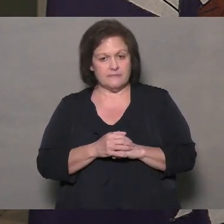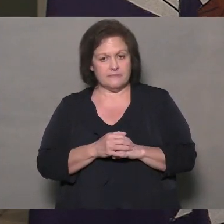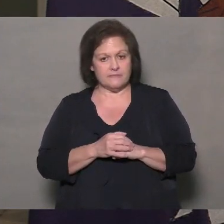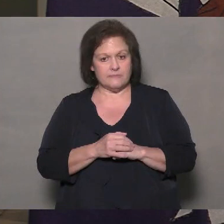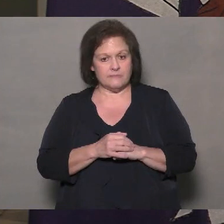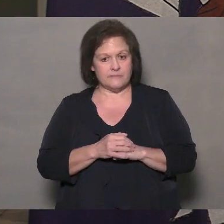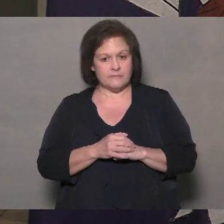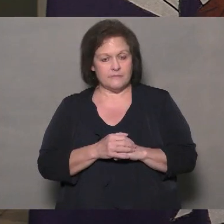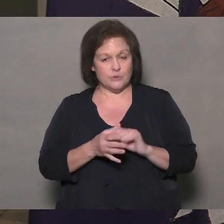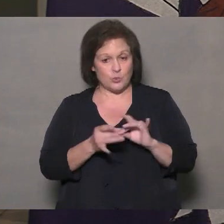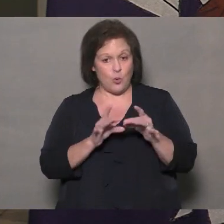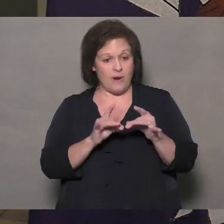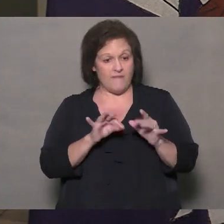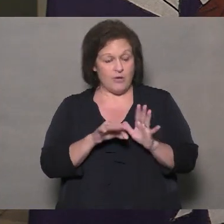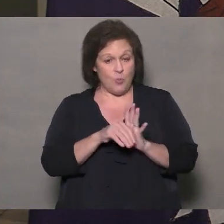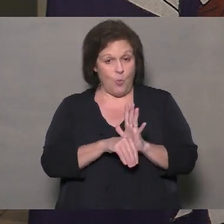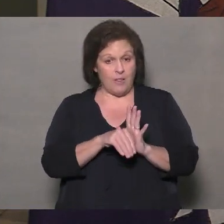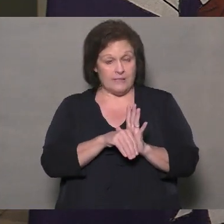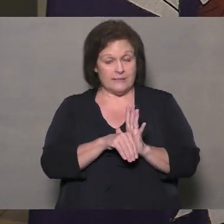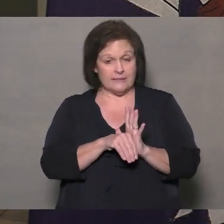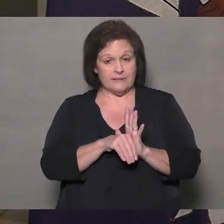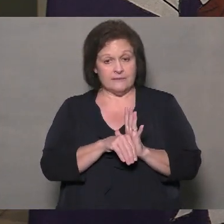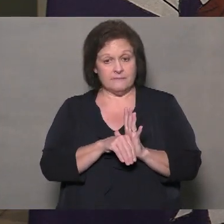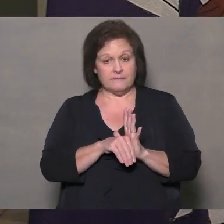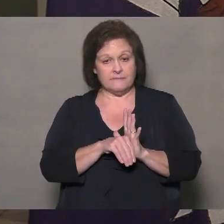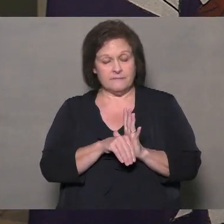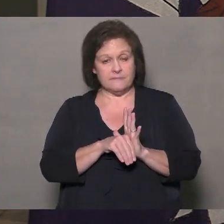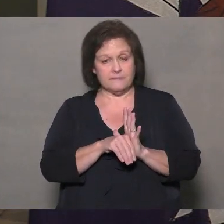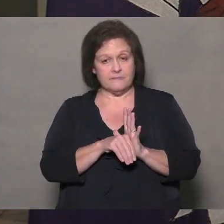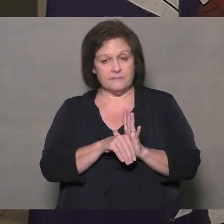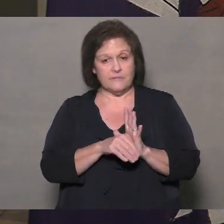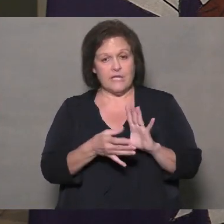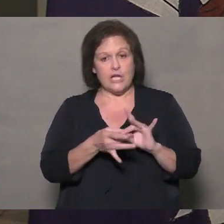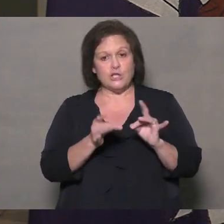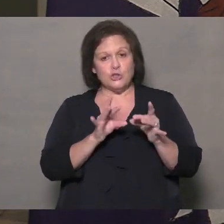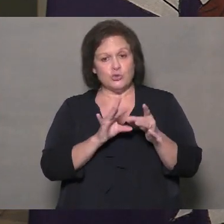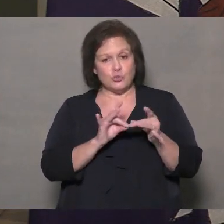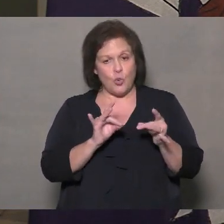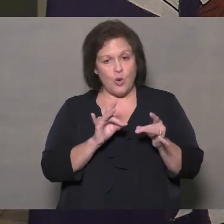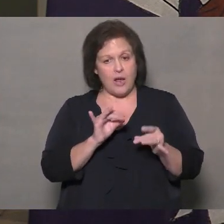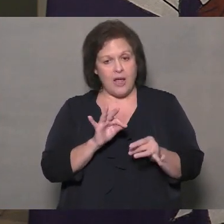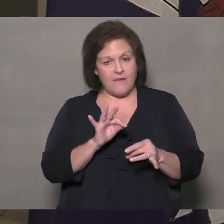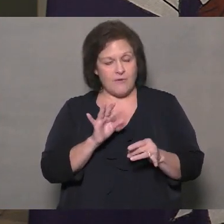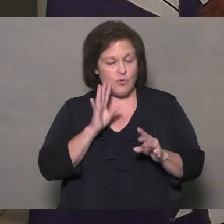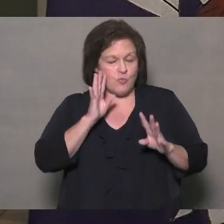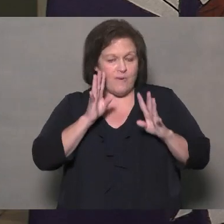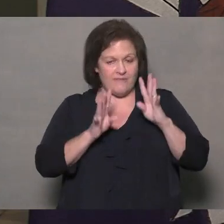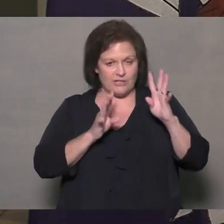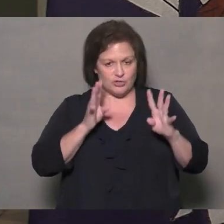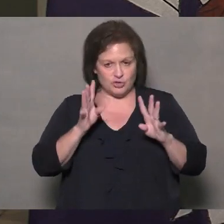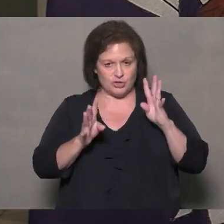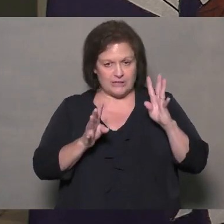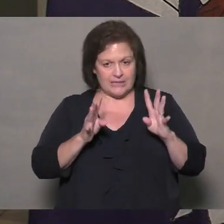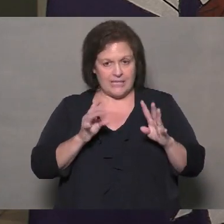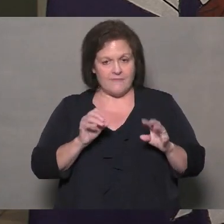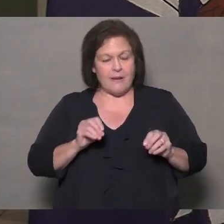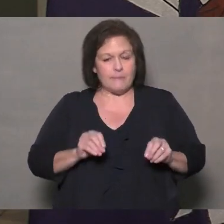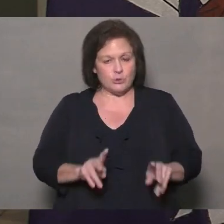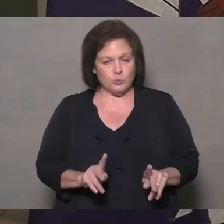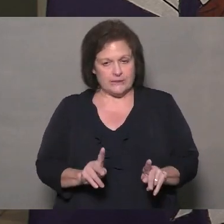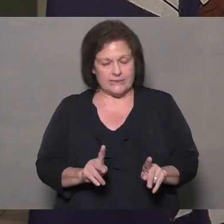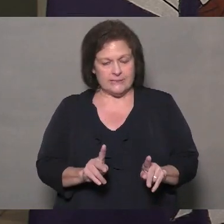The story of New Orleans is the story of reinvention and of